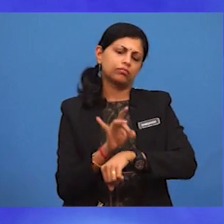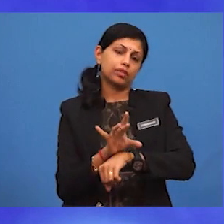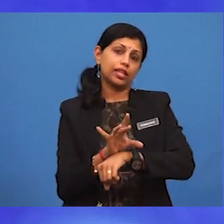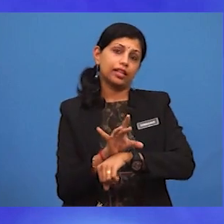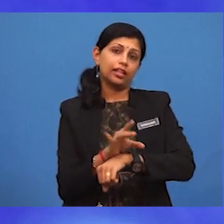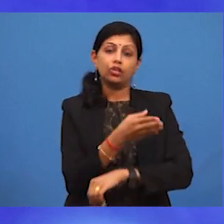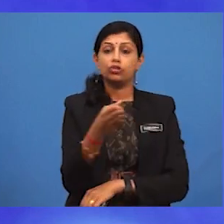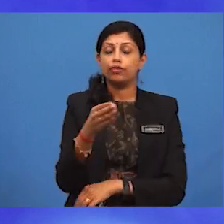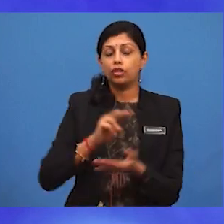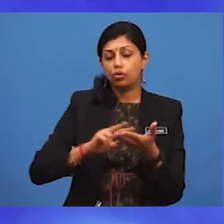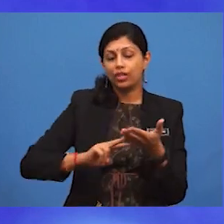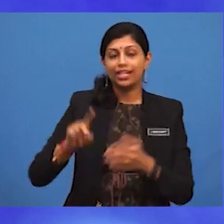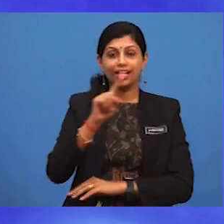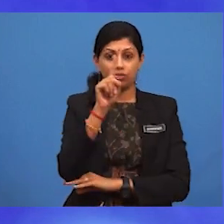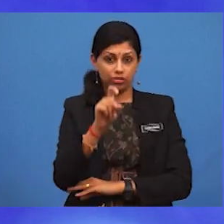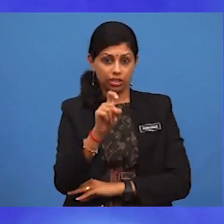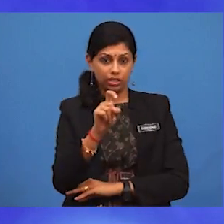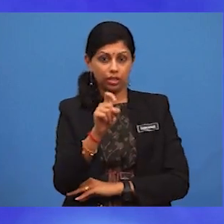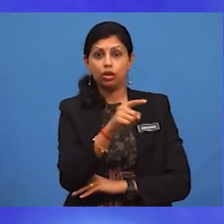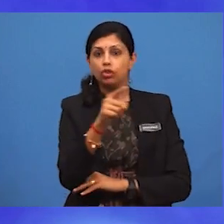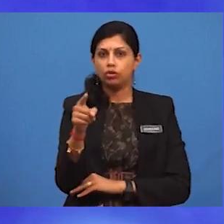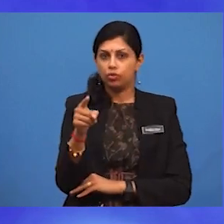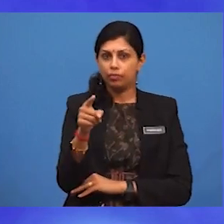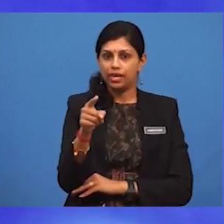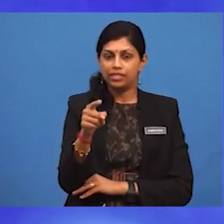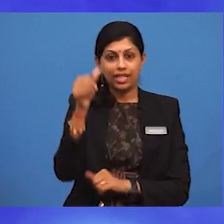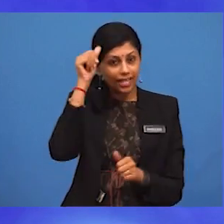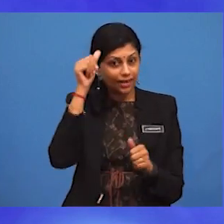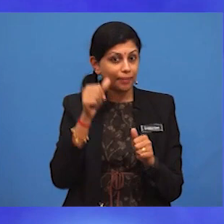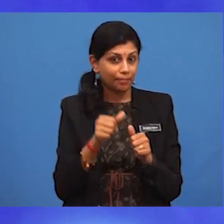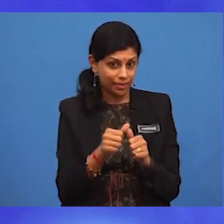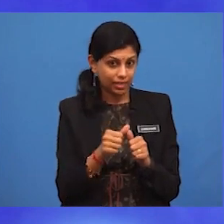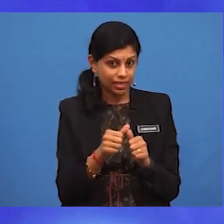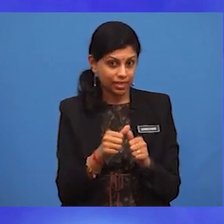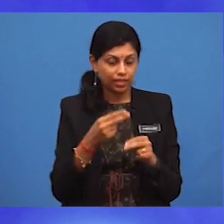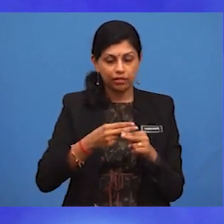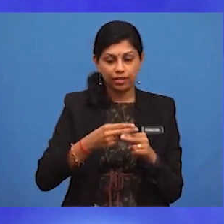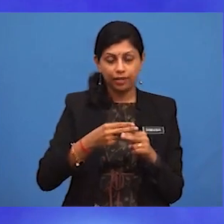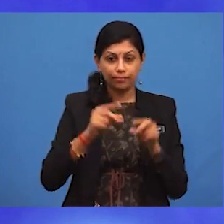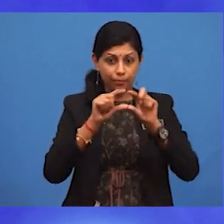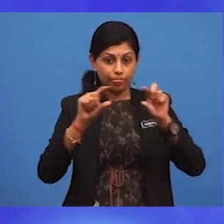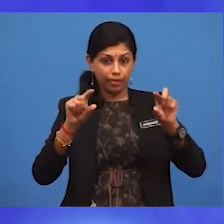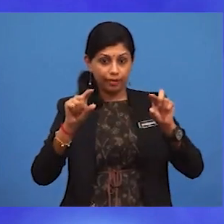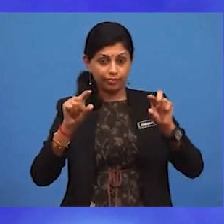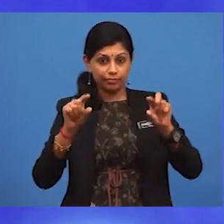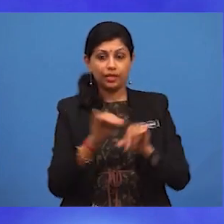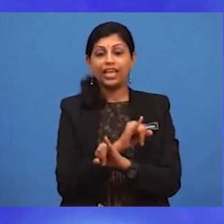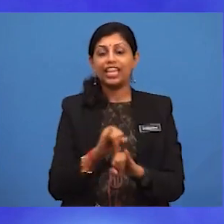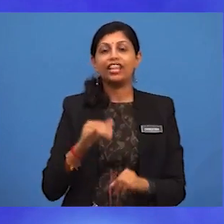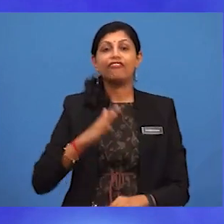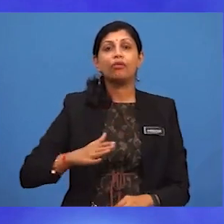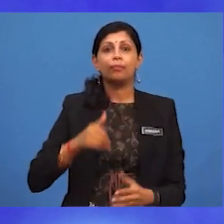the question, a few things like informal letter and the name of the sister Bella should be